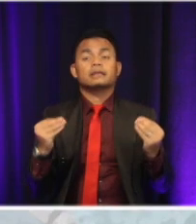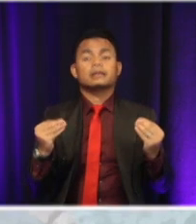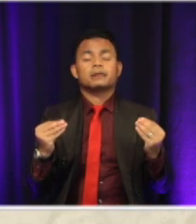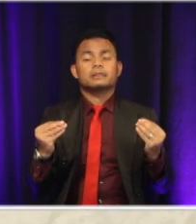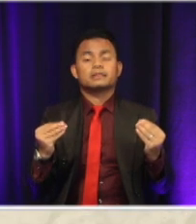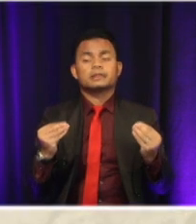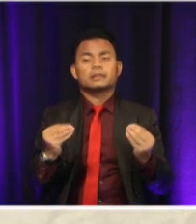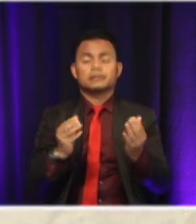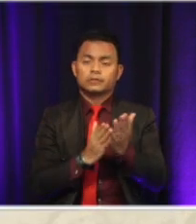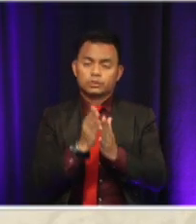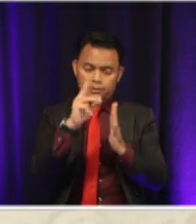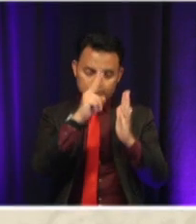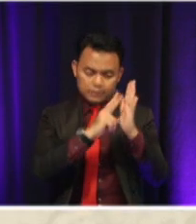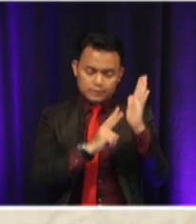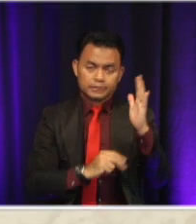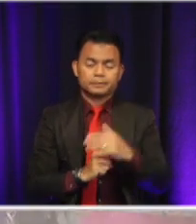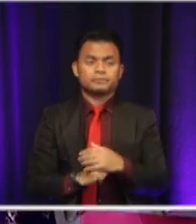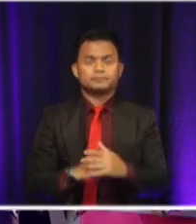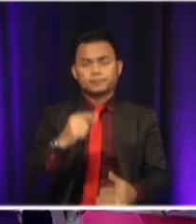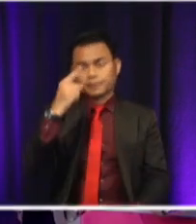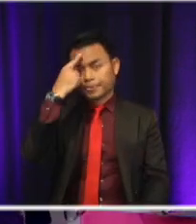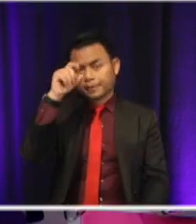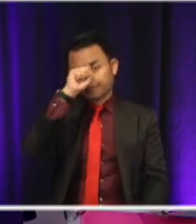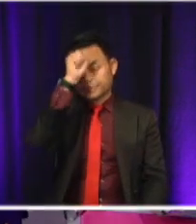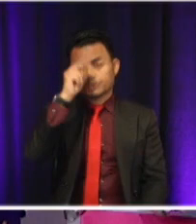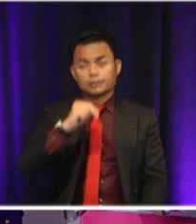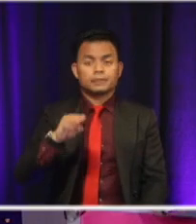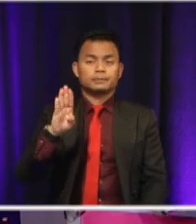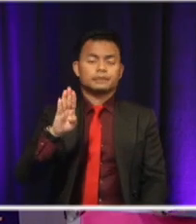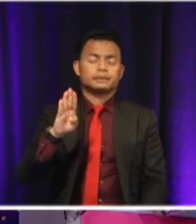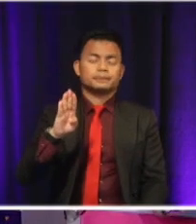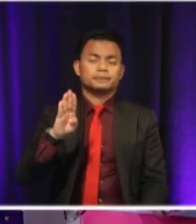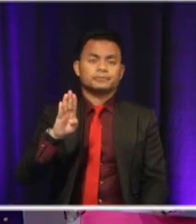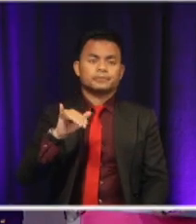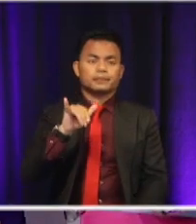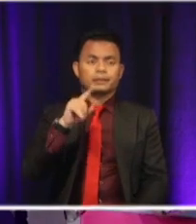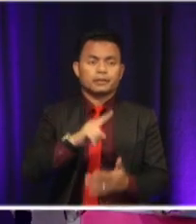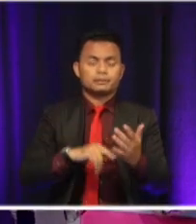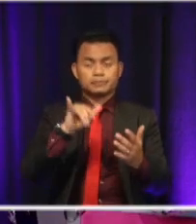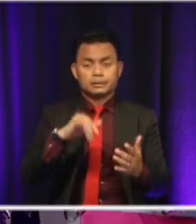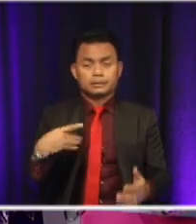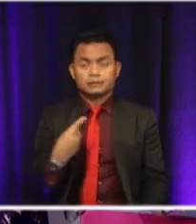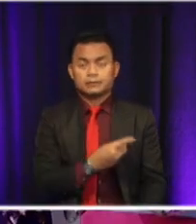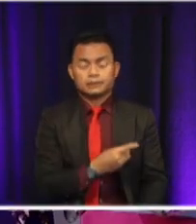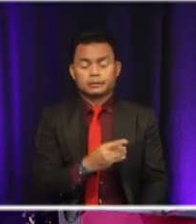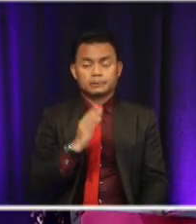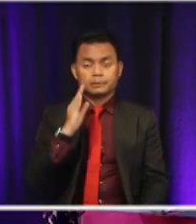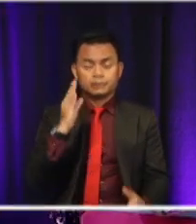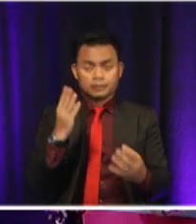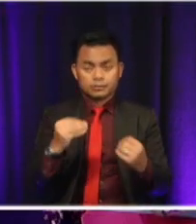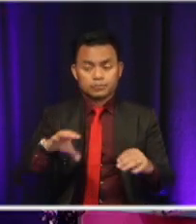B question, let's take a look at what we were reading earlier about Shylock and the idea of